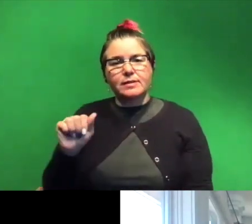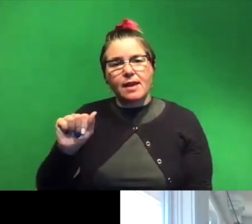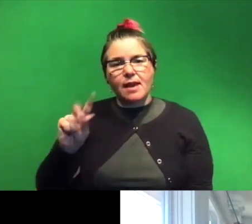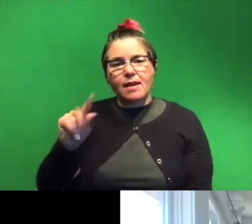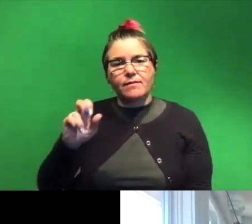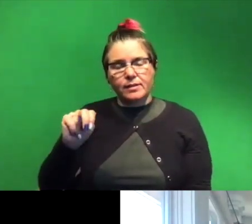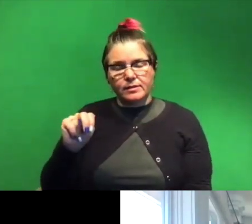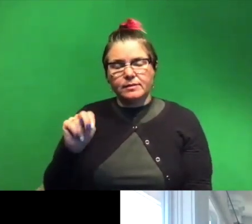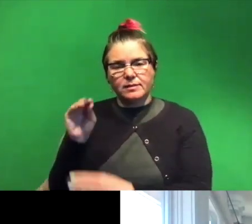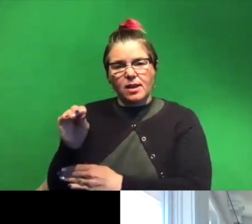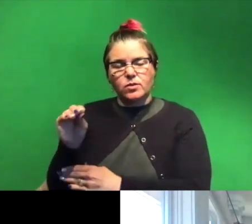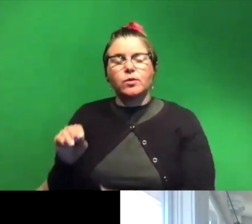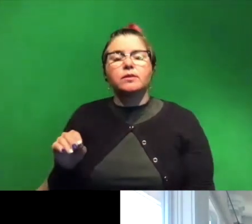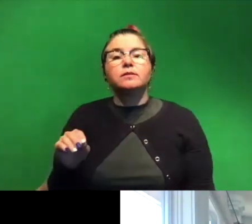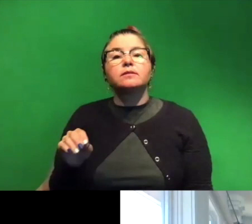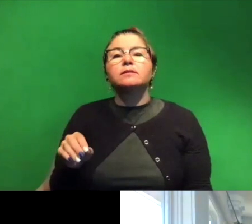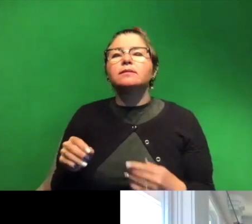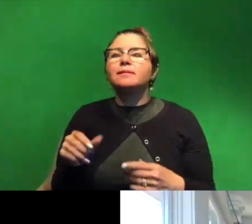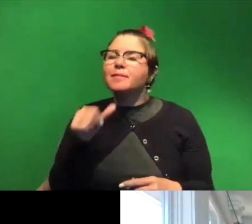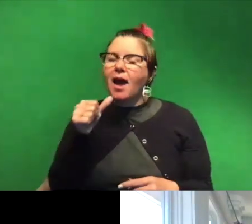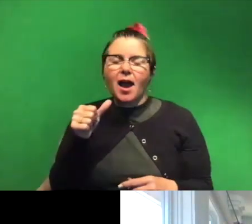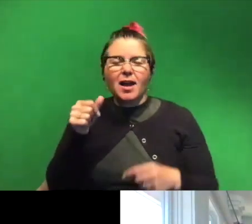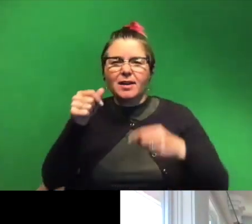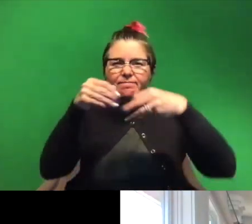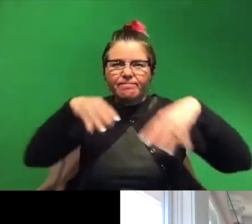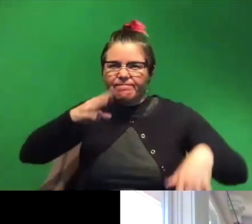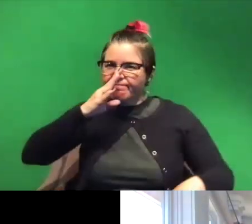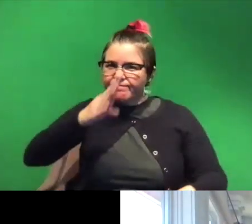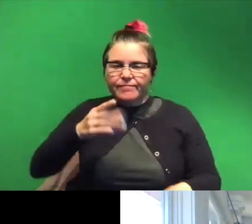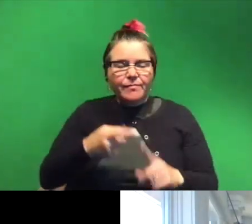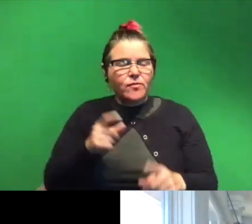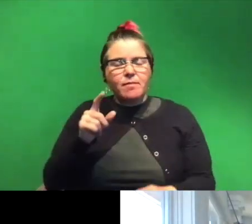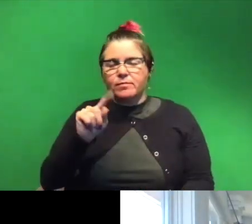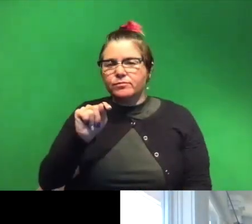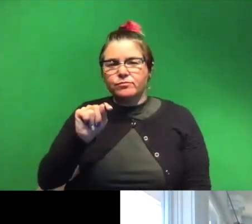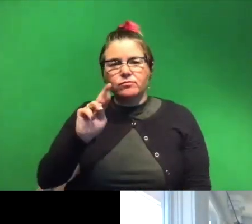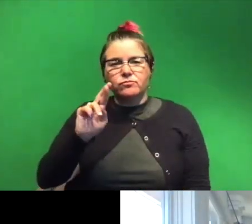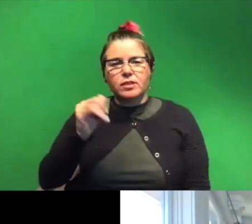dinosaurs. However, birds aren't directly descended from dinosaurs like Triceratops.